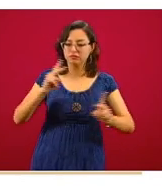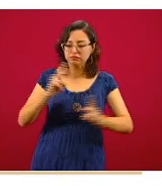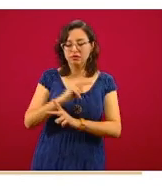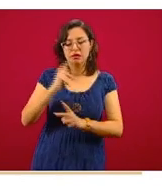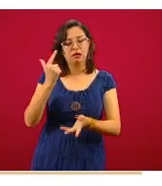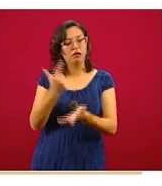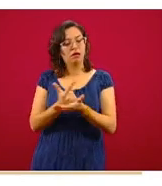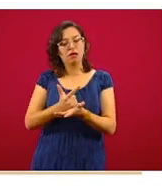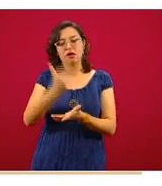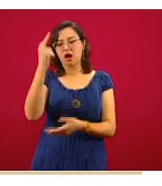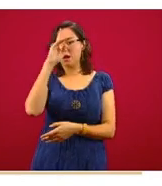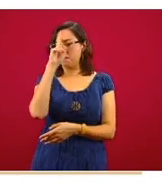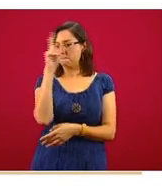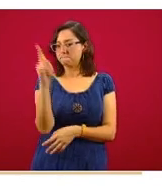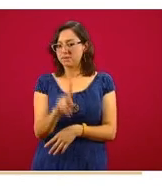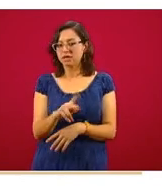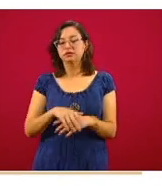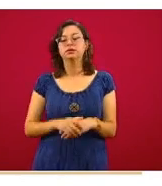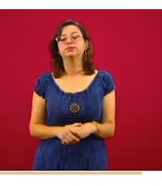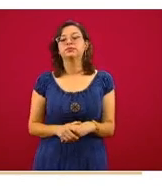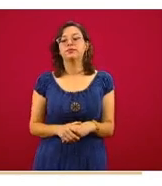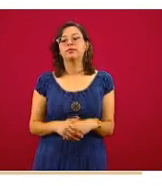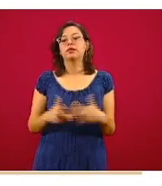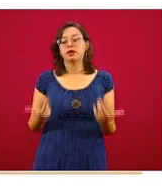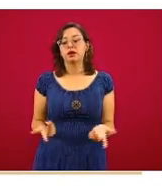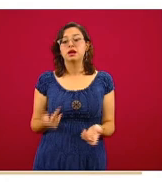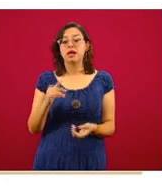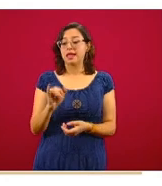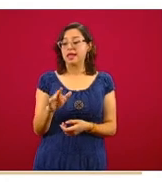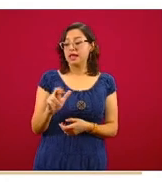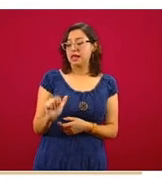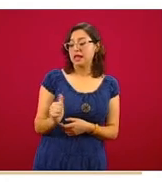information that we get through the IRAG network.